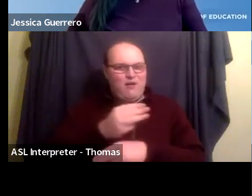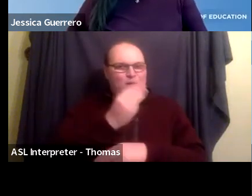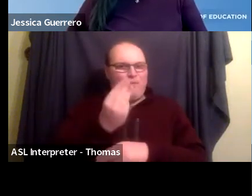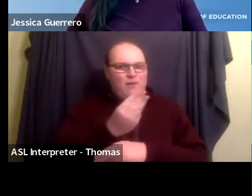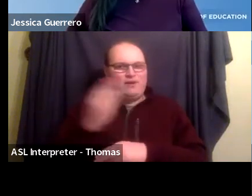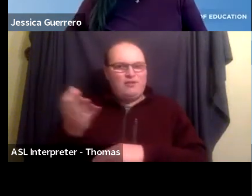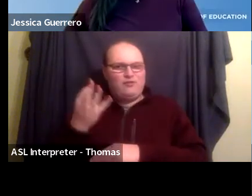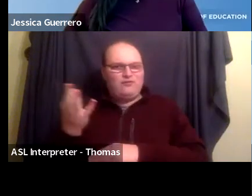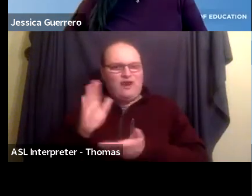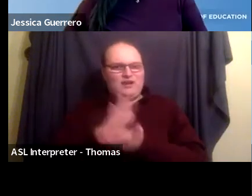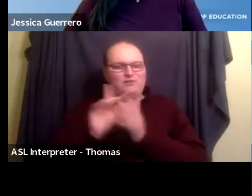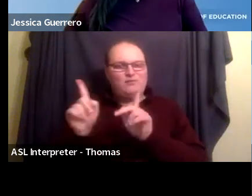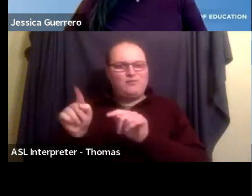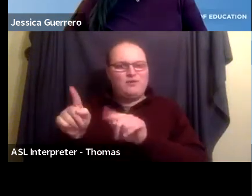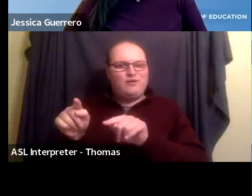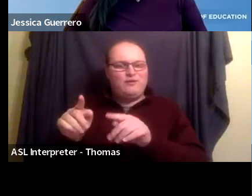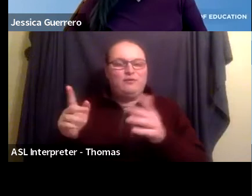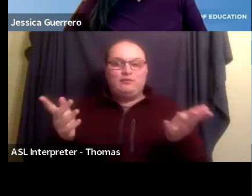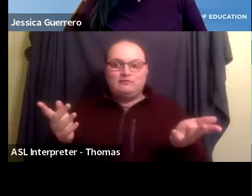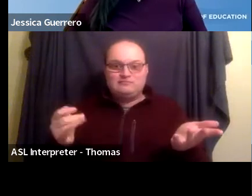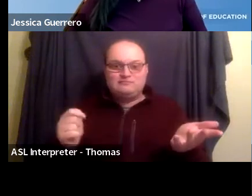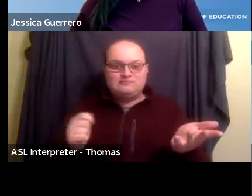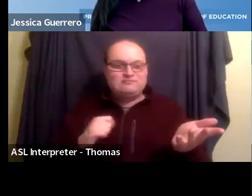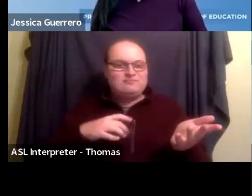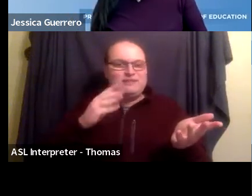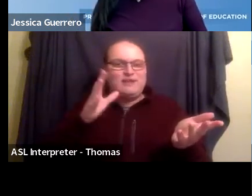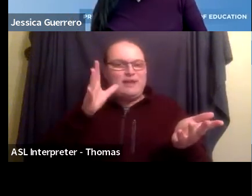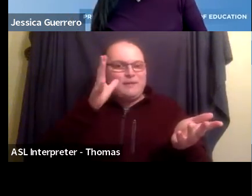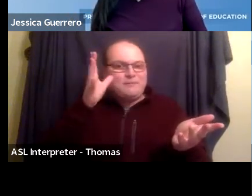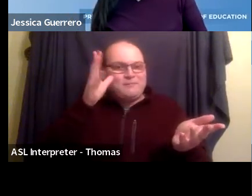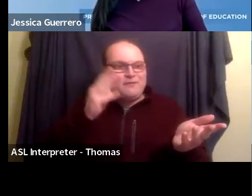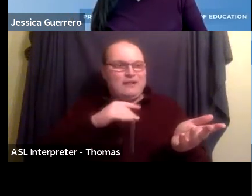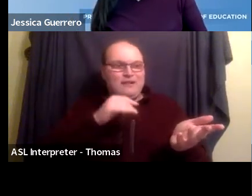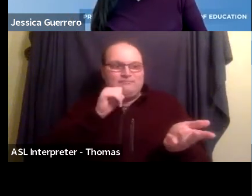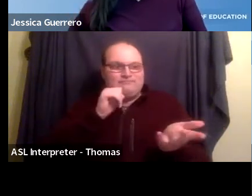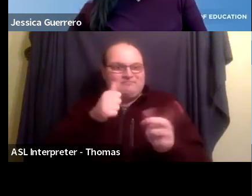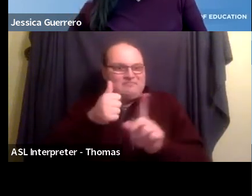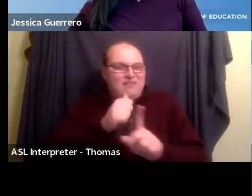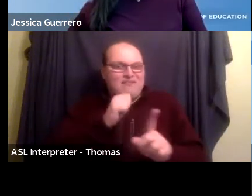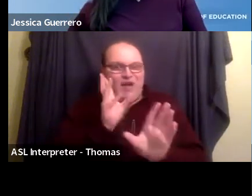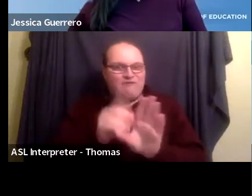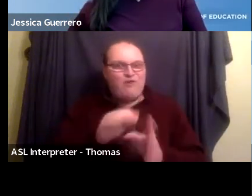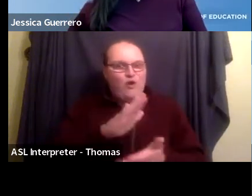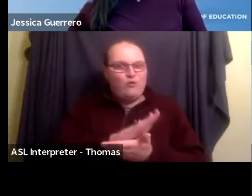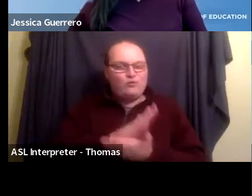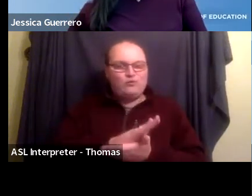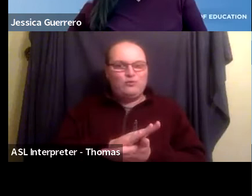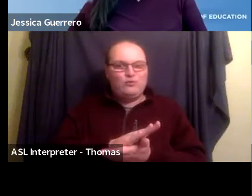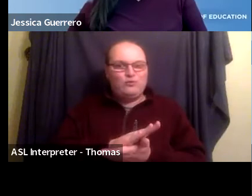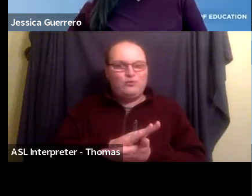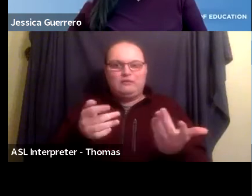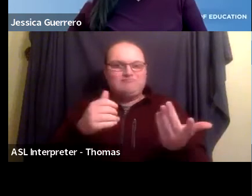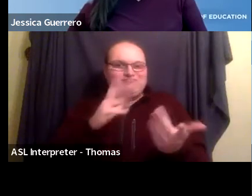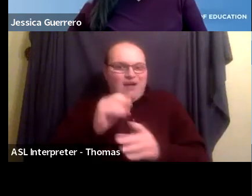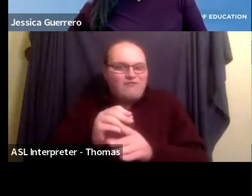Friday. Parents that are not involved in the school result in children that